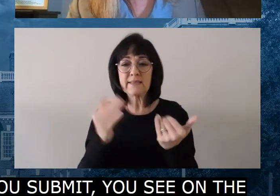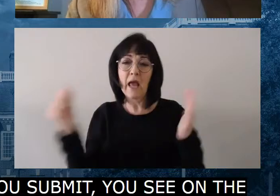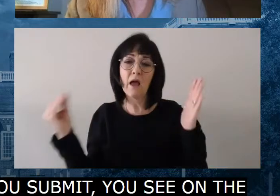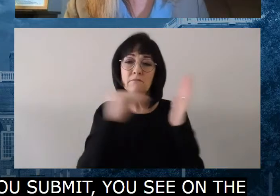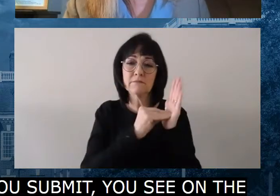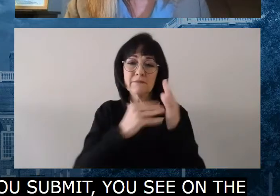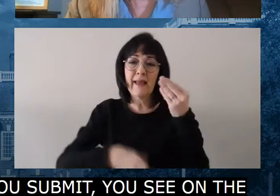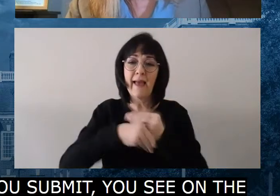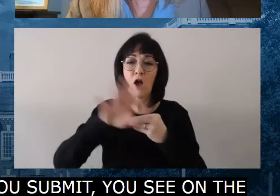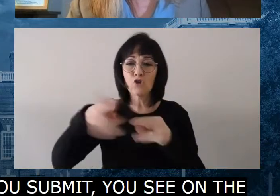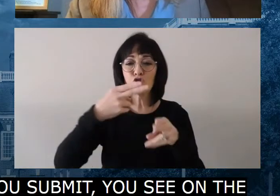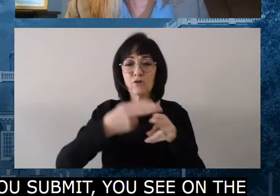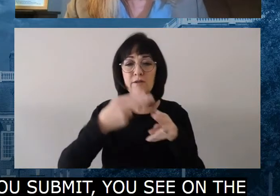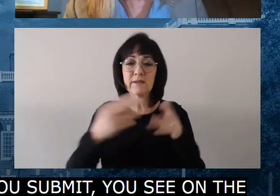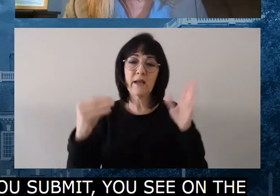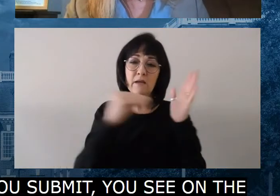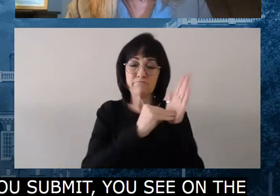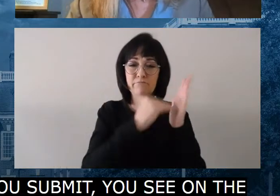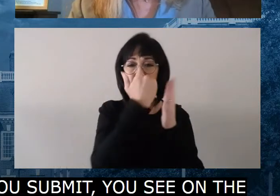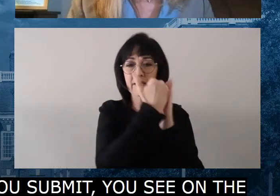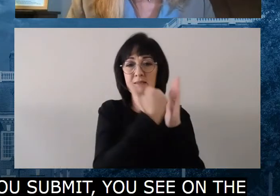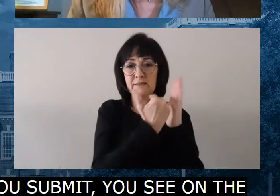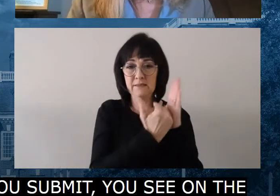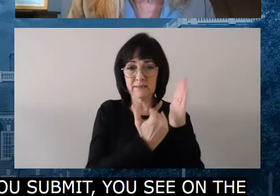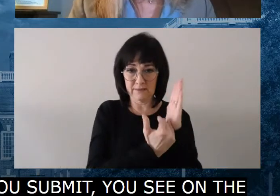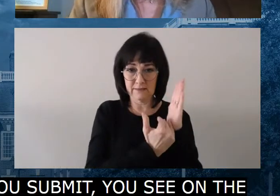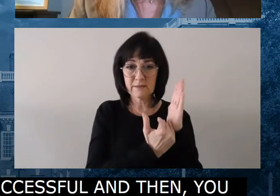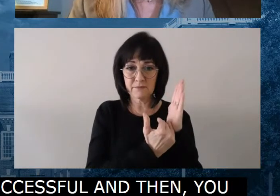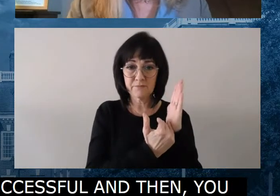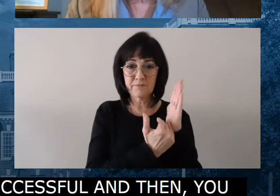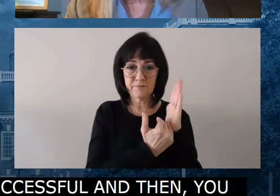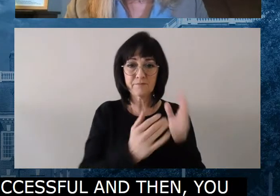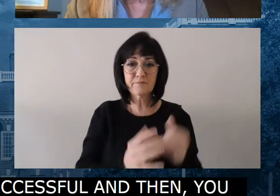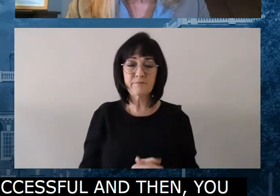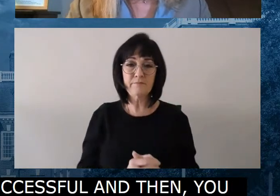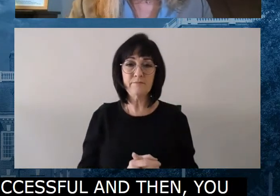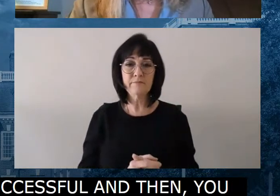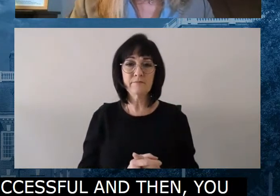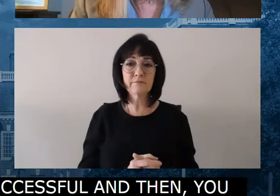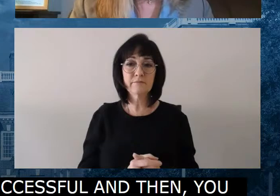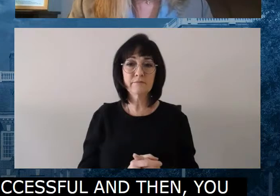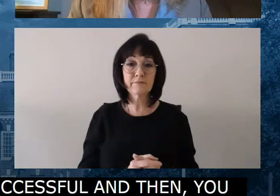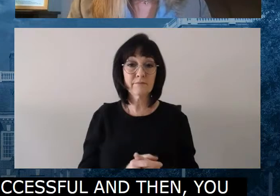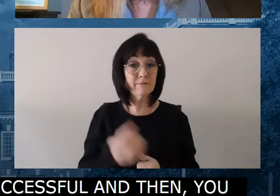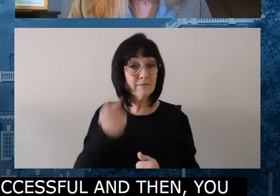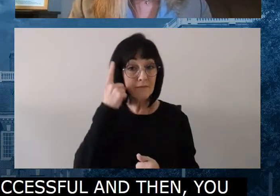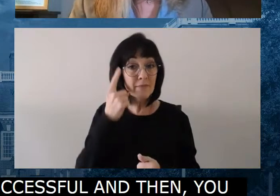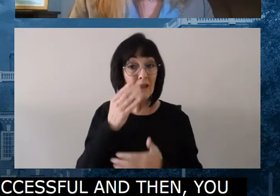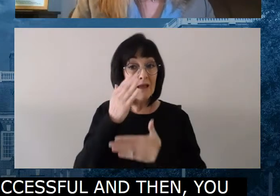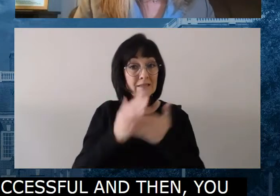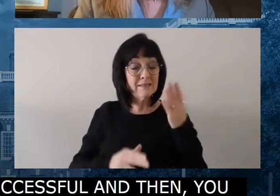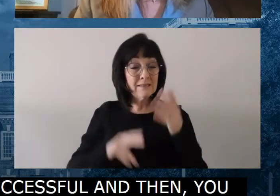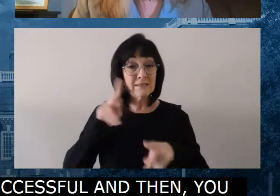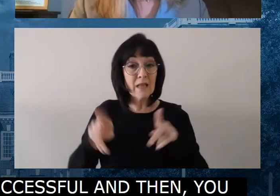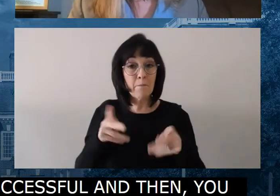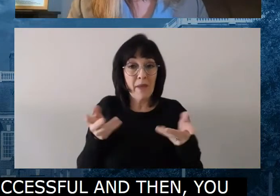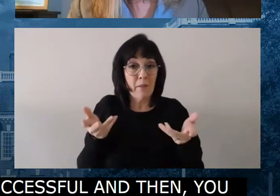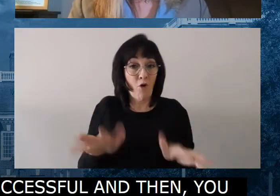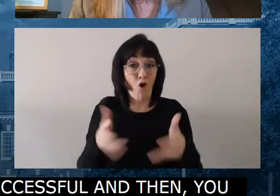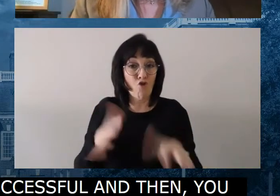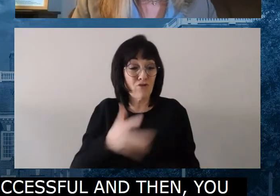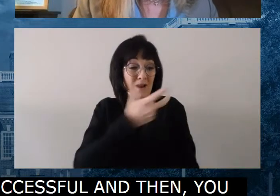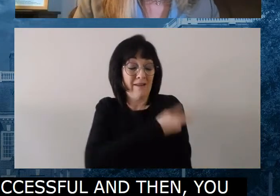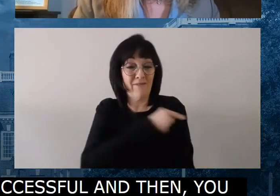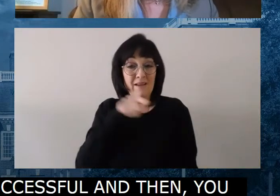50 and older off the wait list for Dover Speedway vaccination events this weekend, we certainly expect